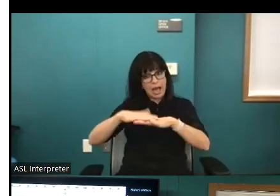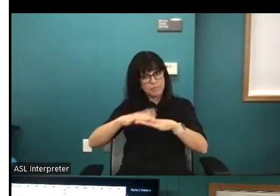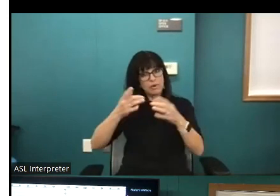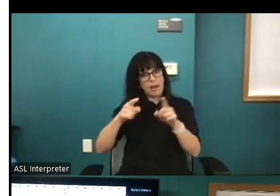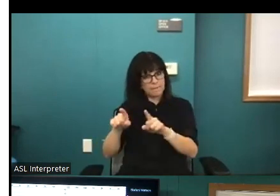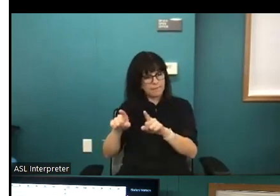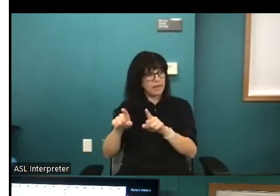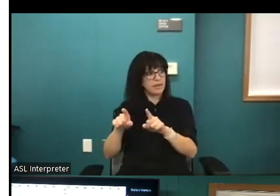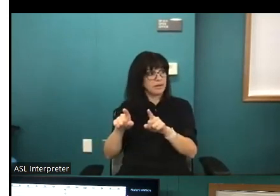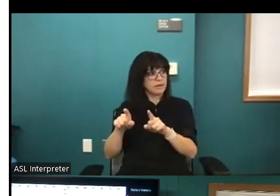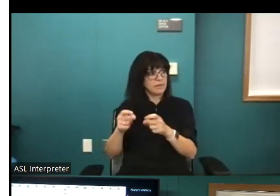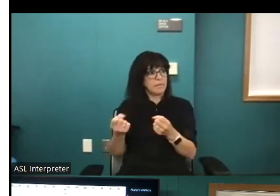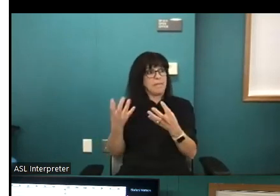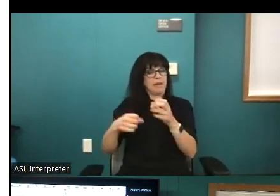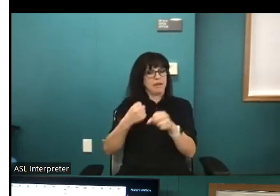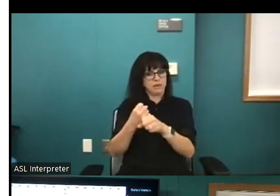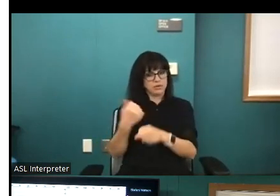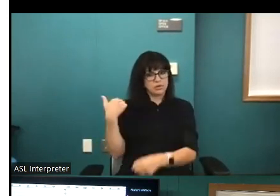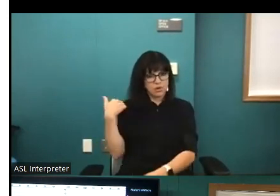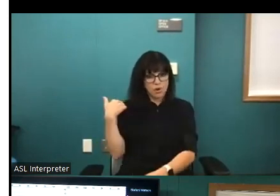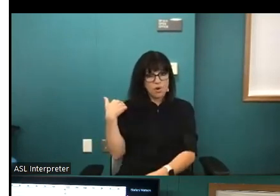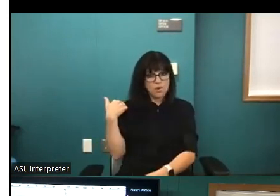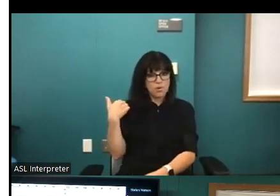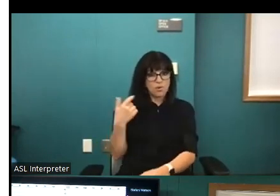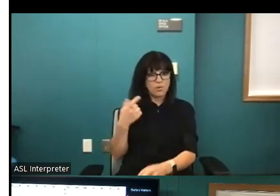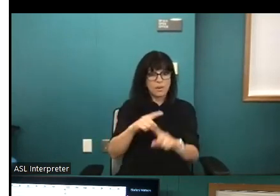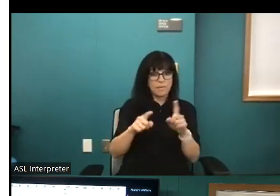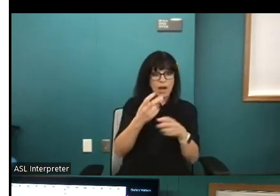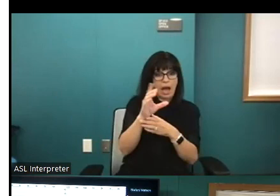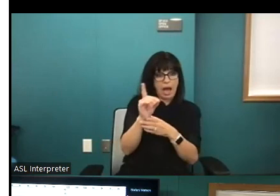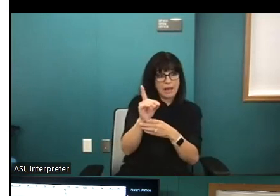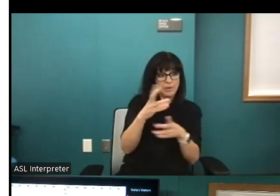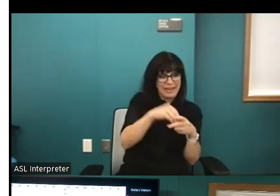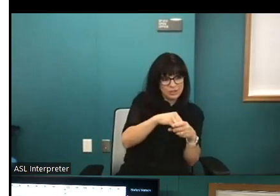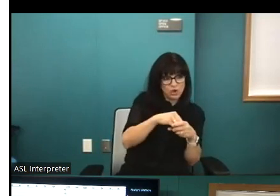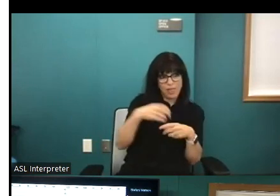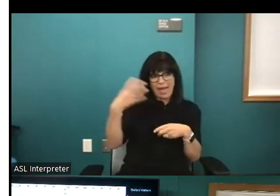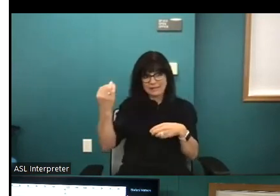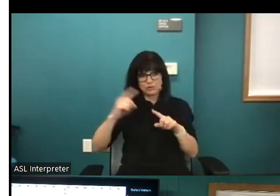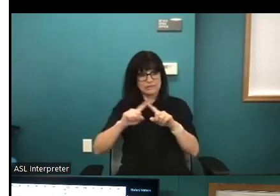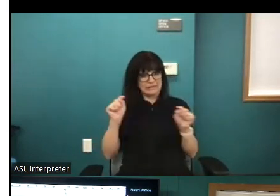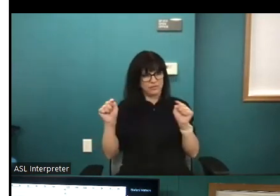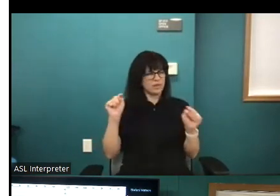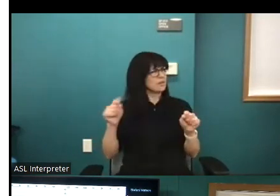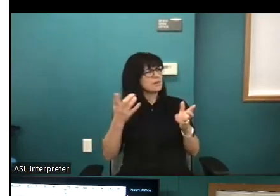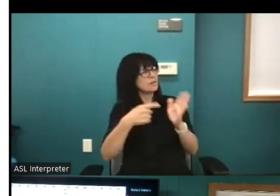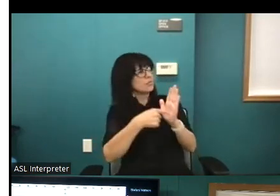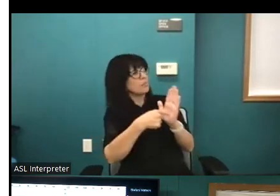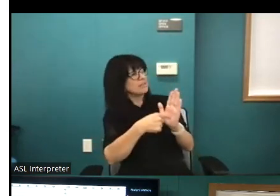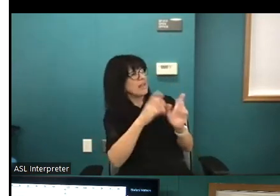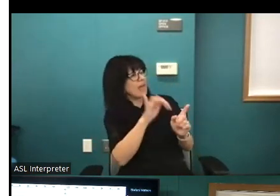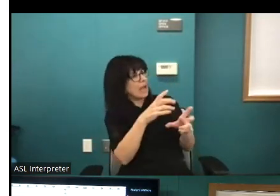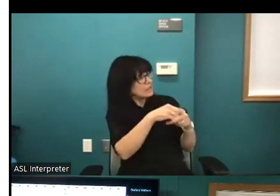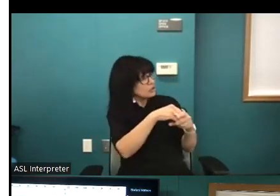in many years ago. But again, hybrid internal versus hybrid external, right? What is that representing then?